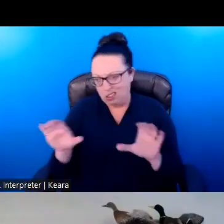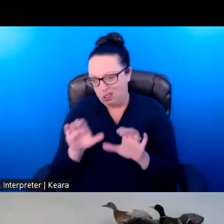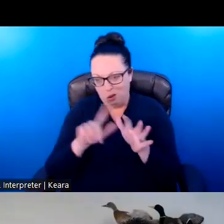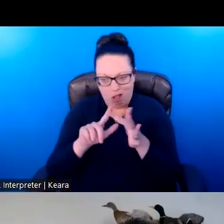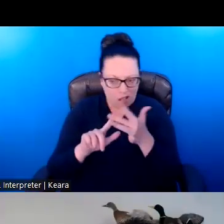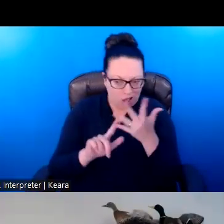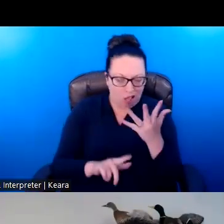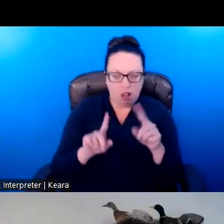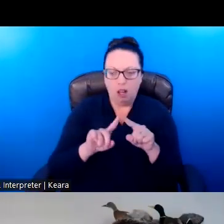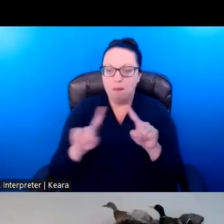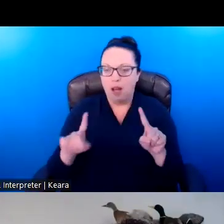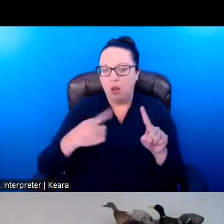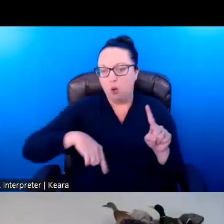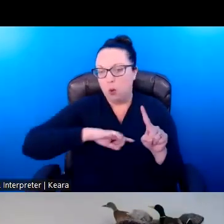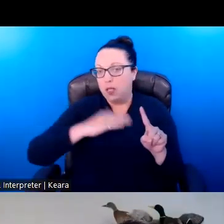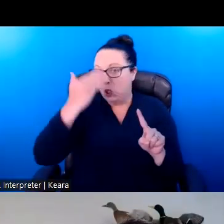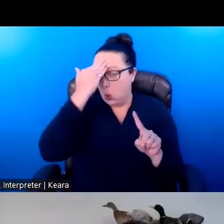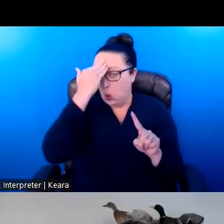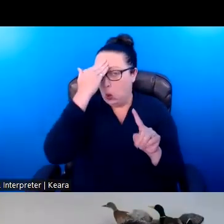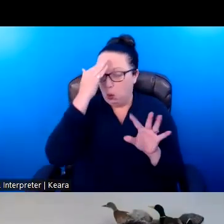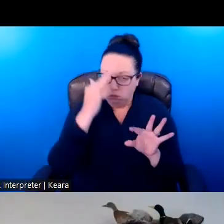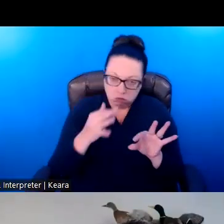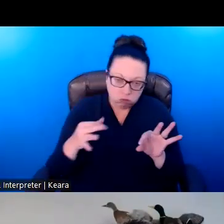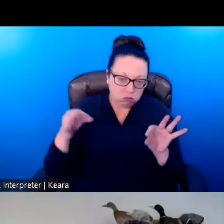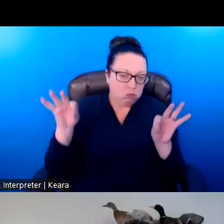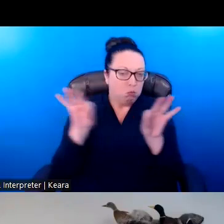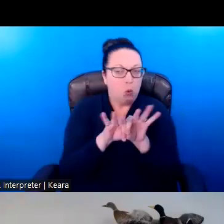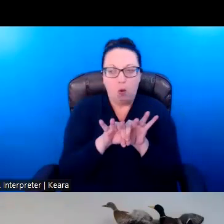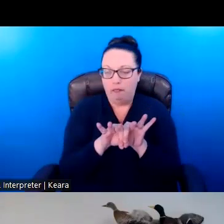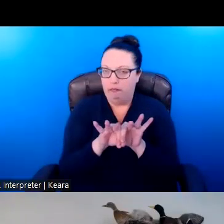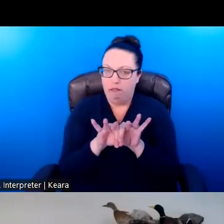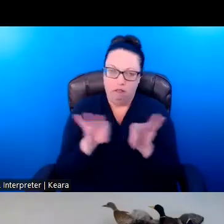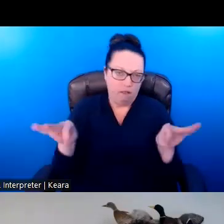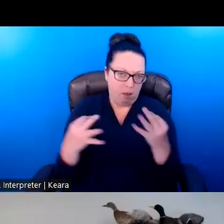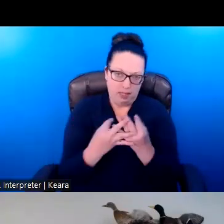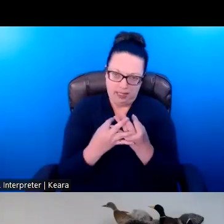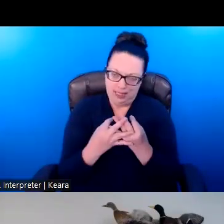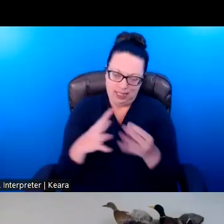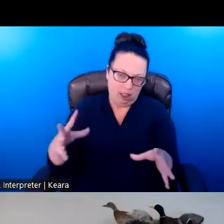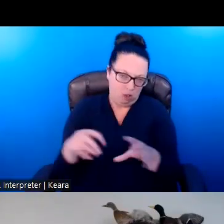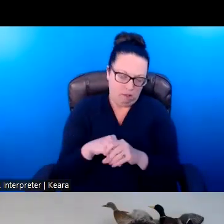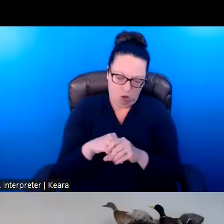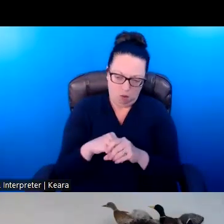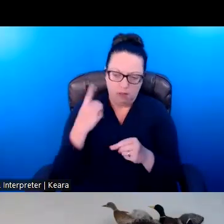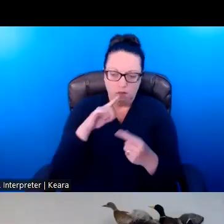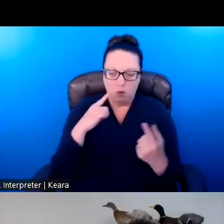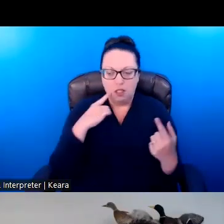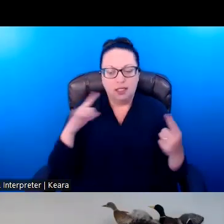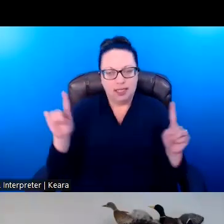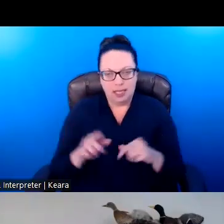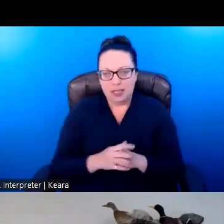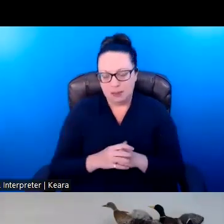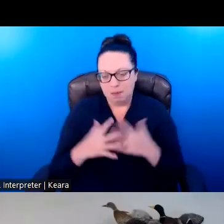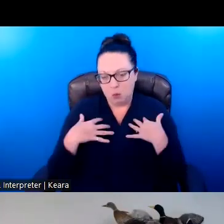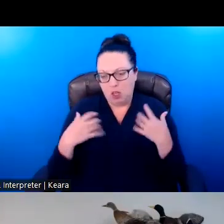because we know how crucial the families are and their engagement to the success of the person in recovery.